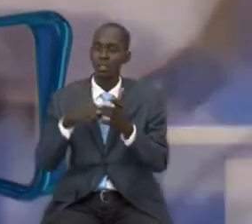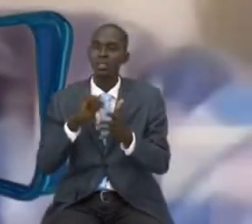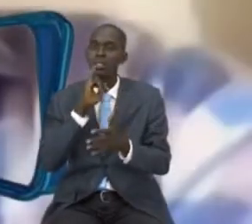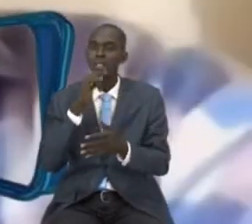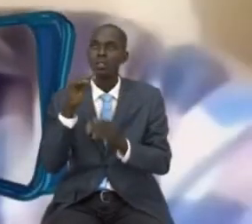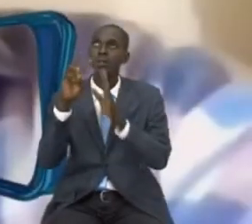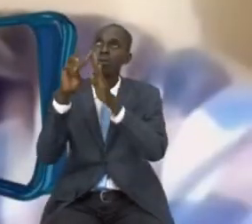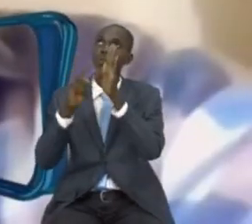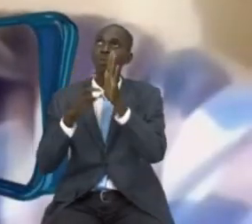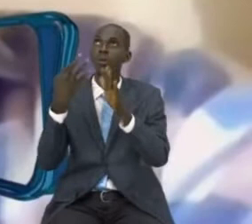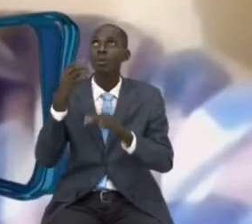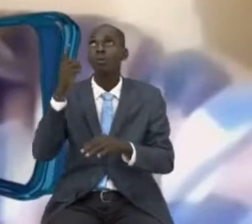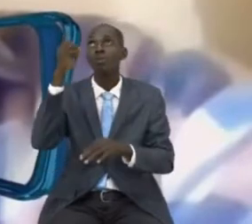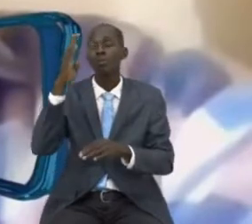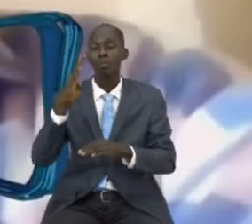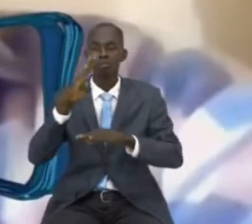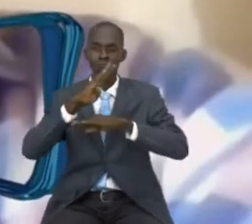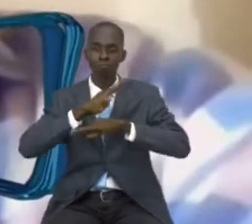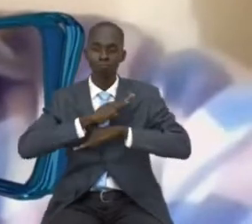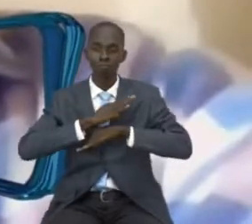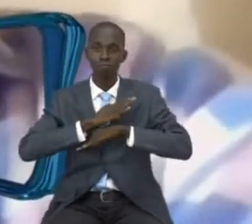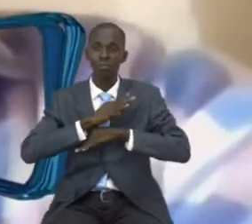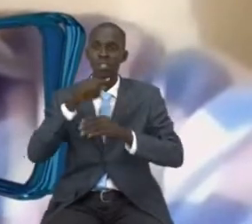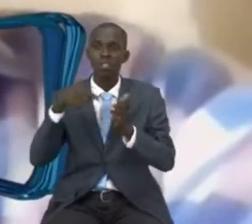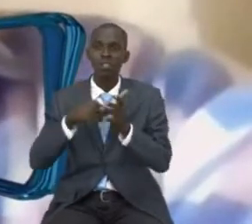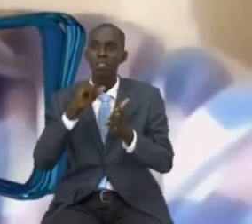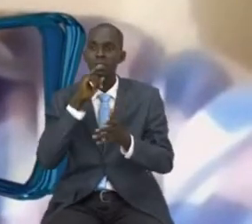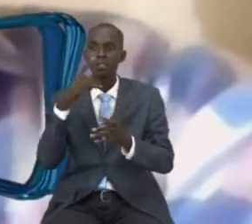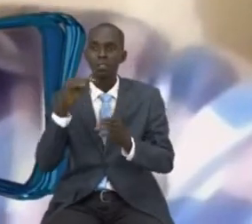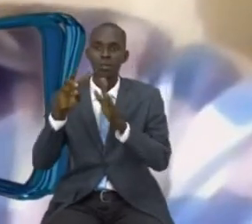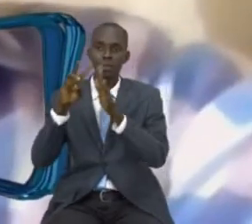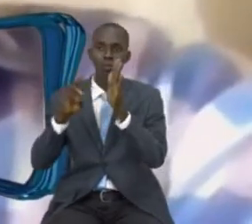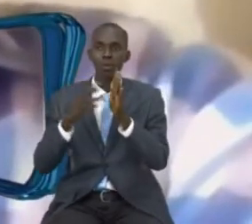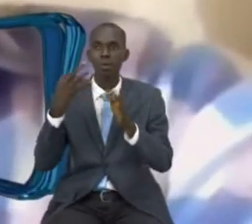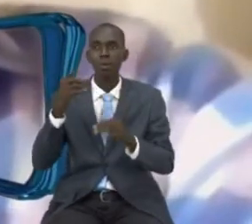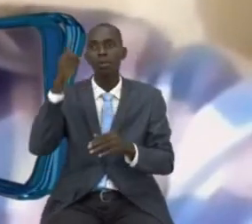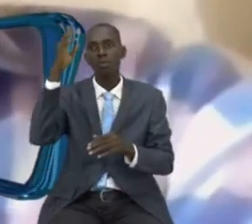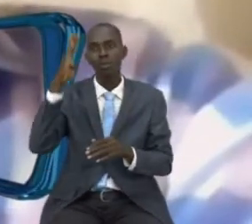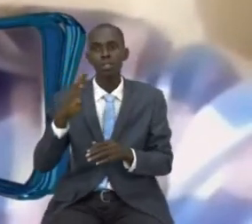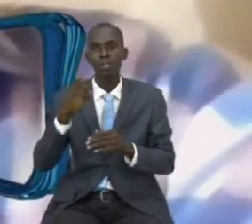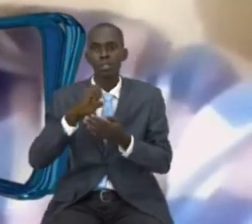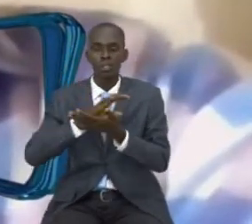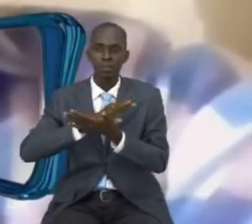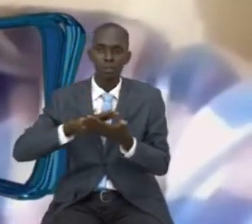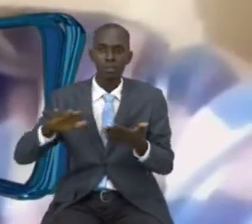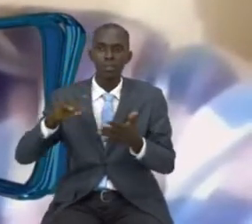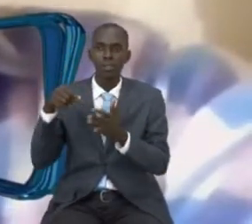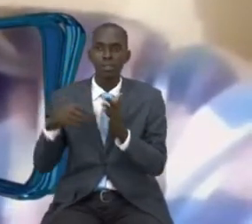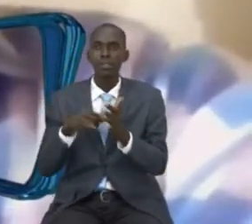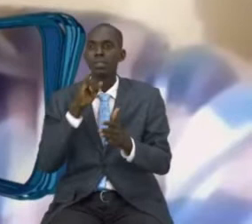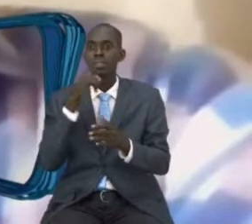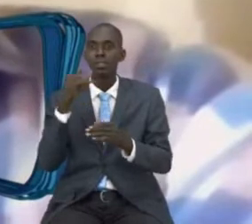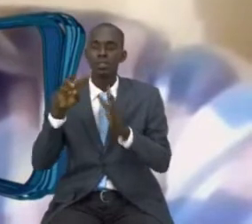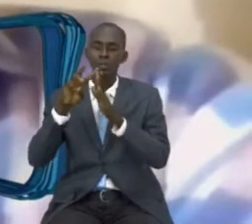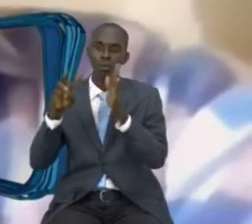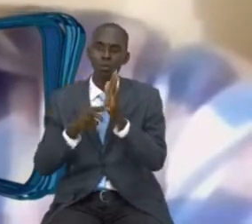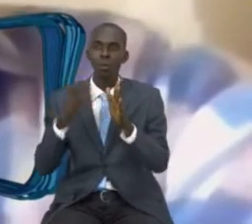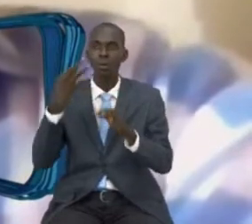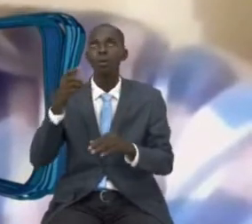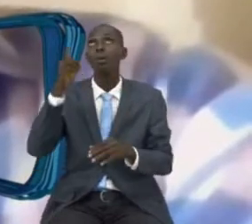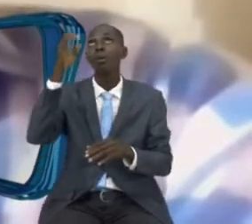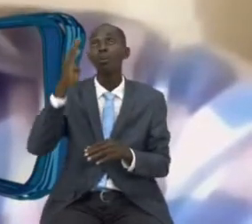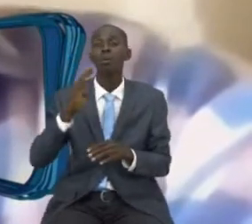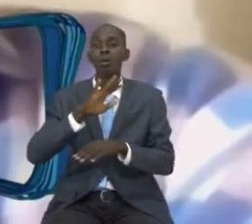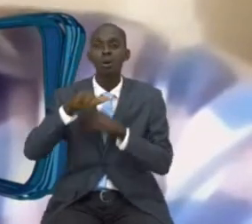God. Satisfaction, this is the will of God. Sanctification, this is the will of God. All